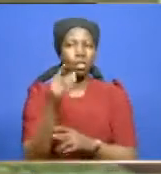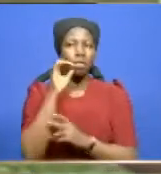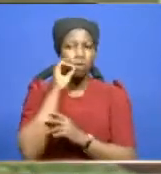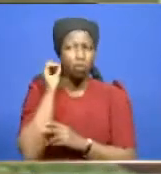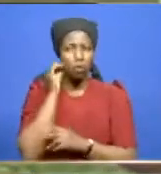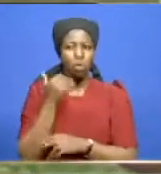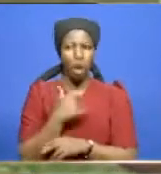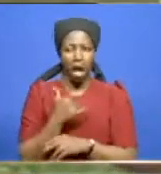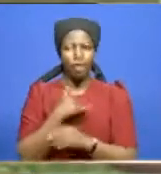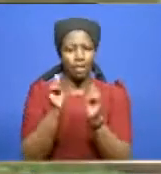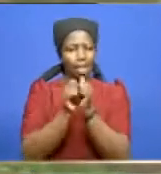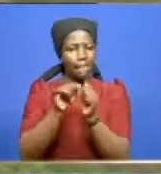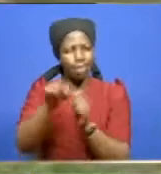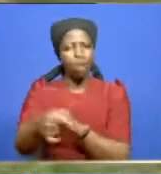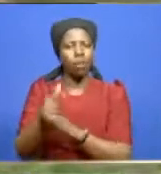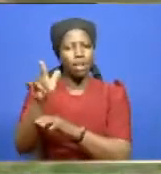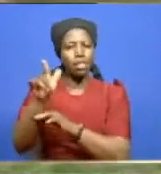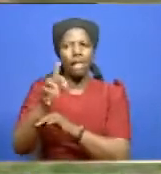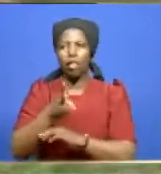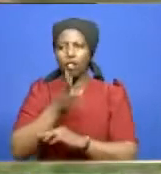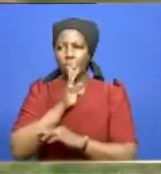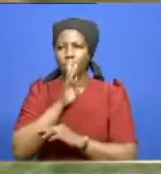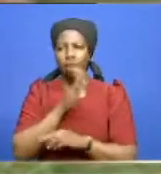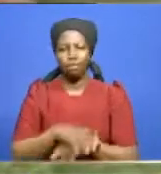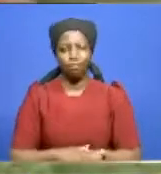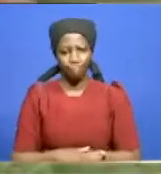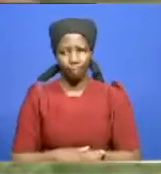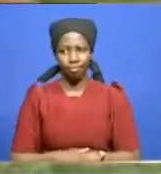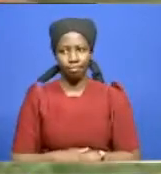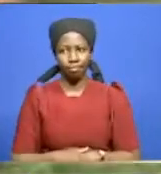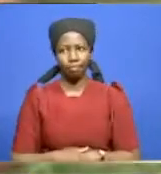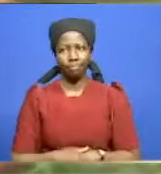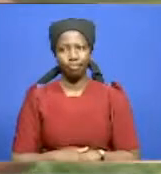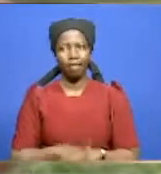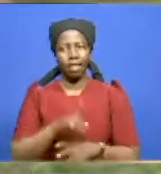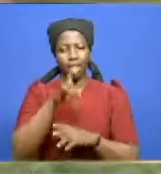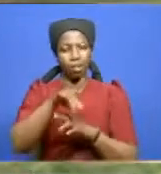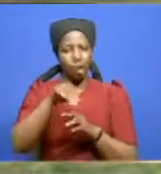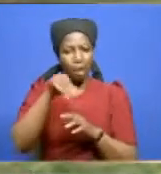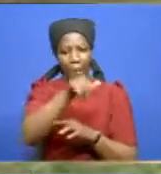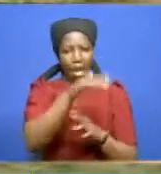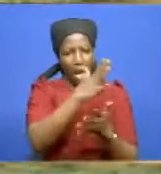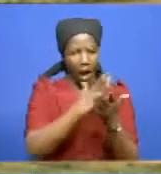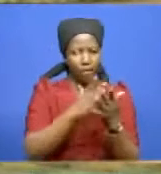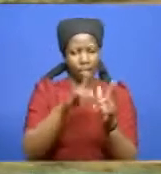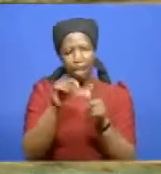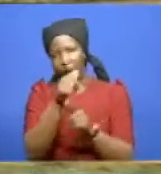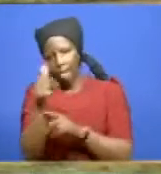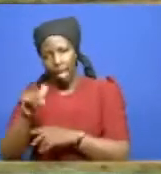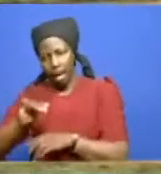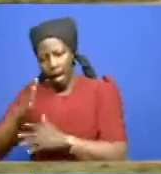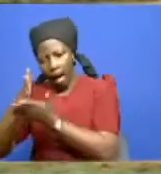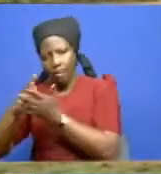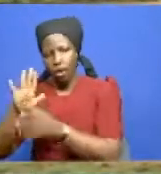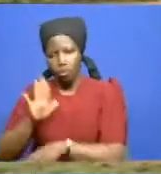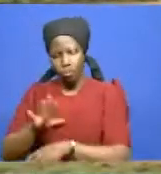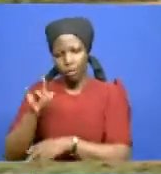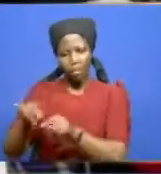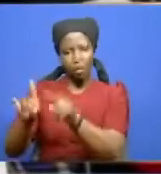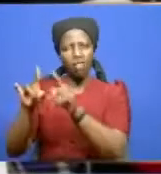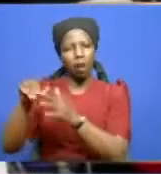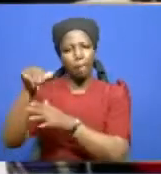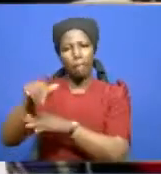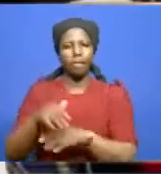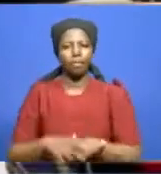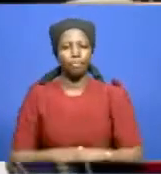na 10,000 liters of water. 67,000, walipe nusu. The Maendeleo ya Wanawake organization